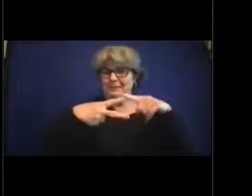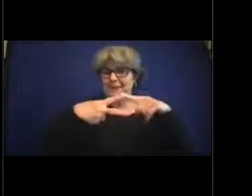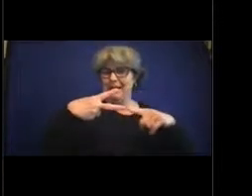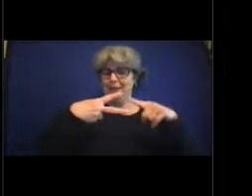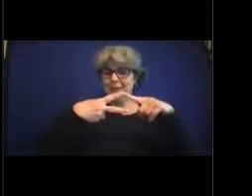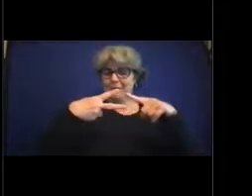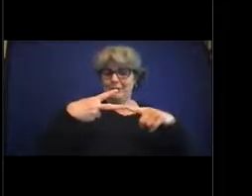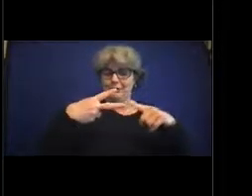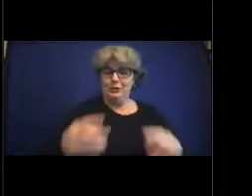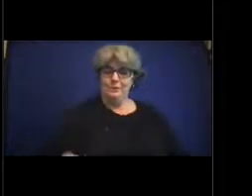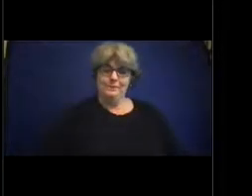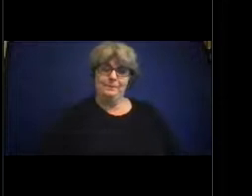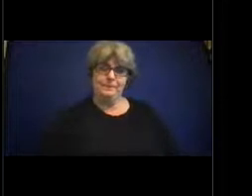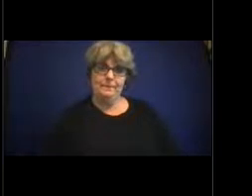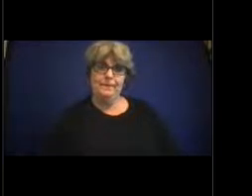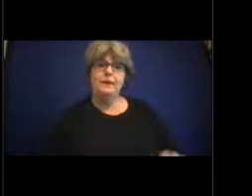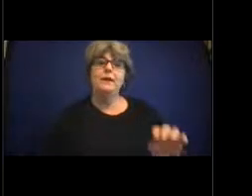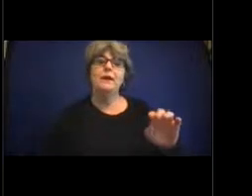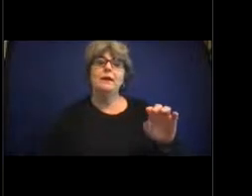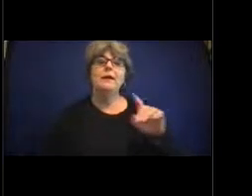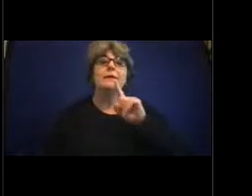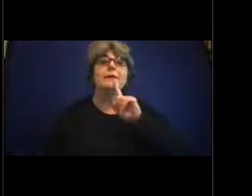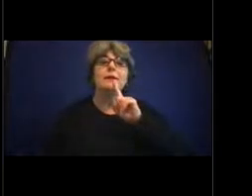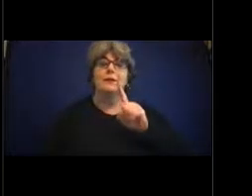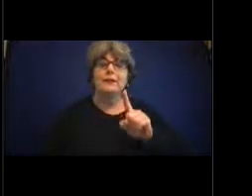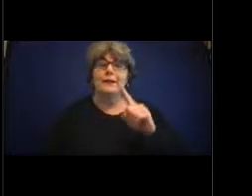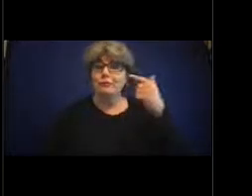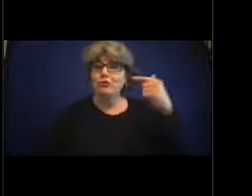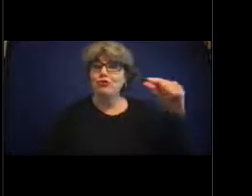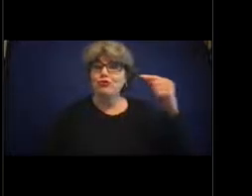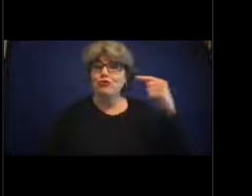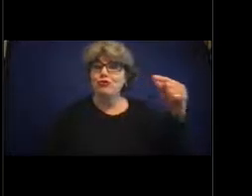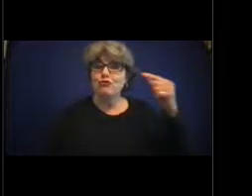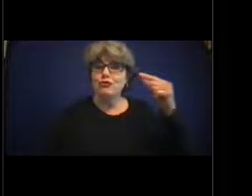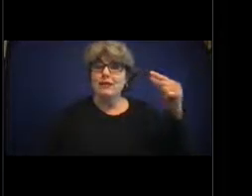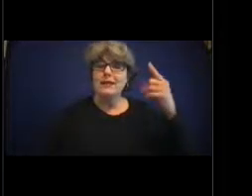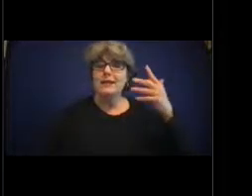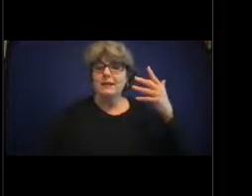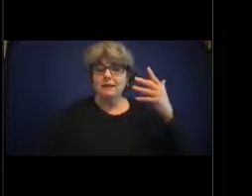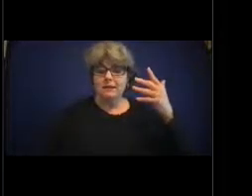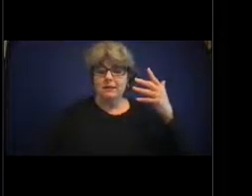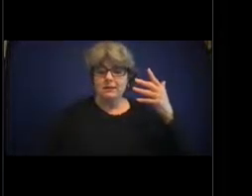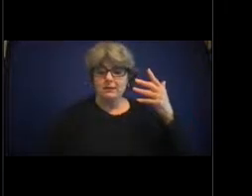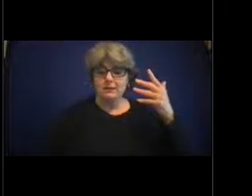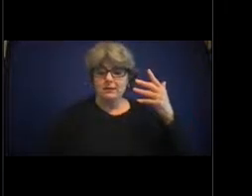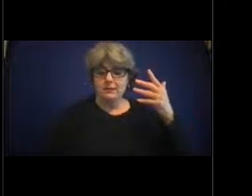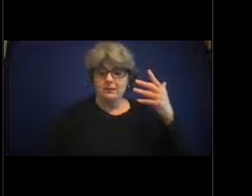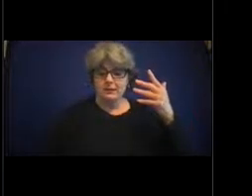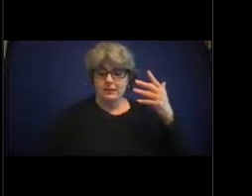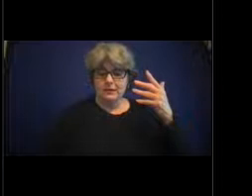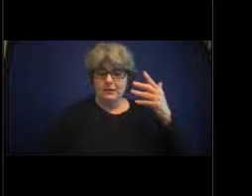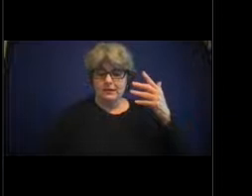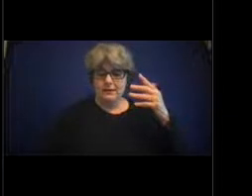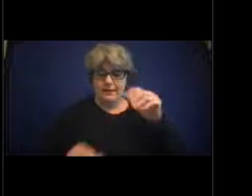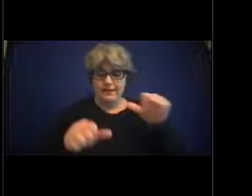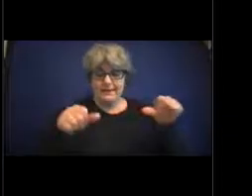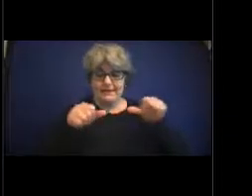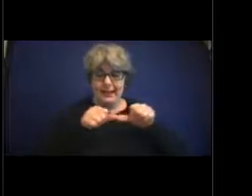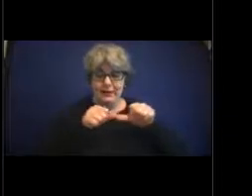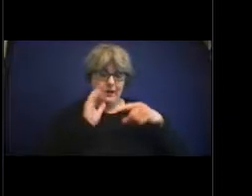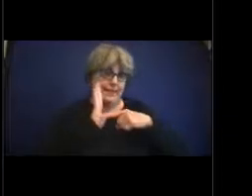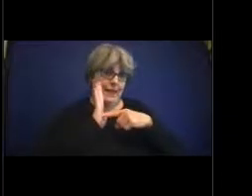The fact that there is bank vegetation and maybe not any vegetation, any larger vegetation in the stream bed, that